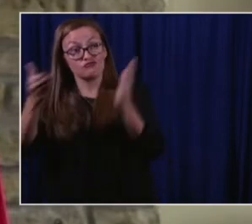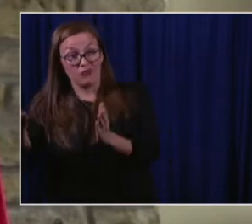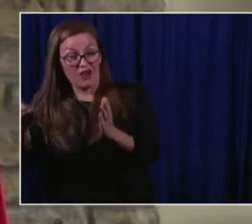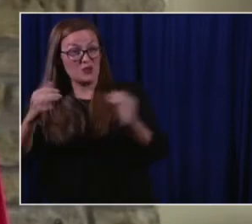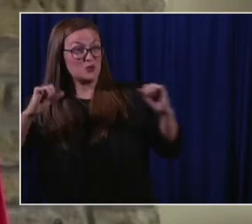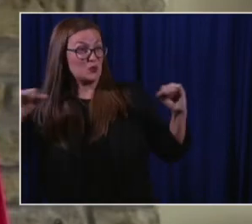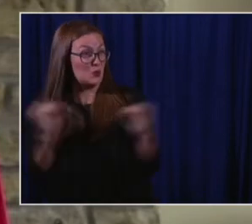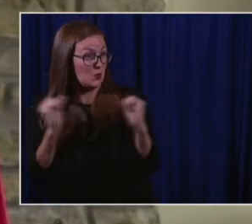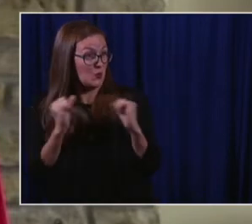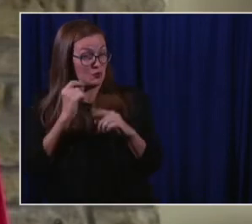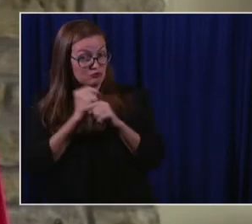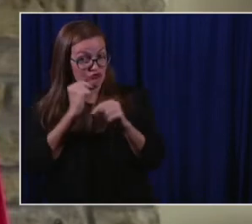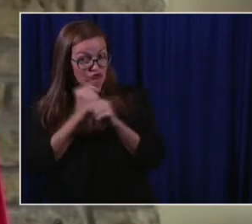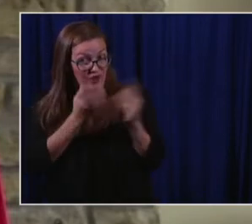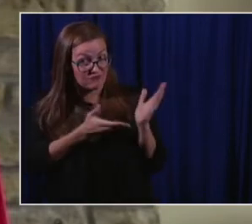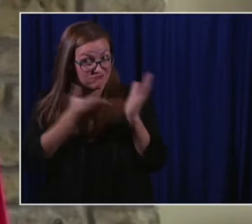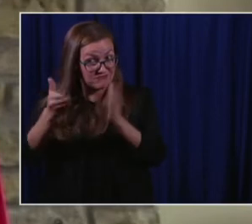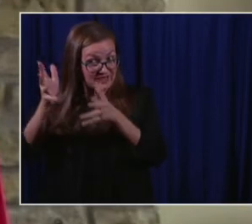morgue handle an overflow